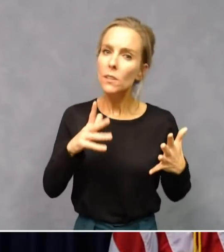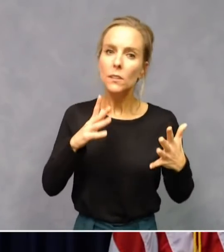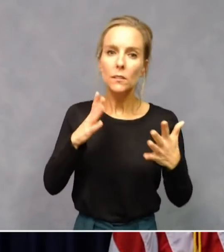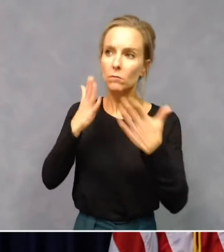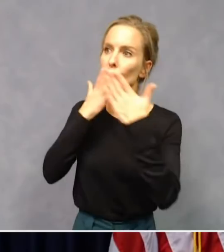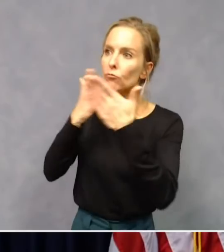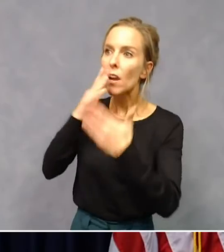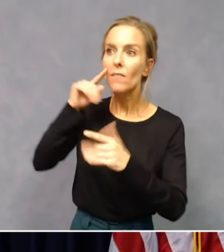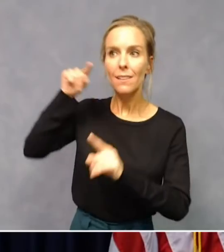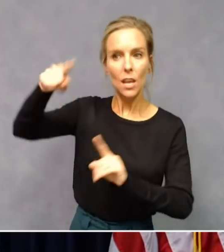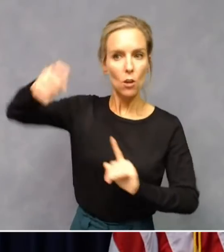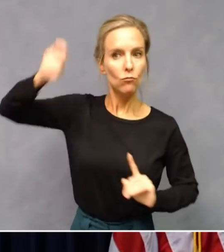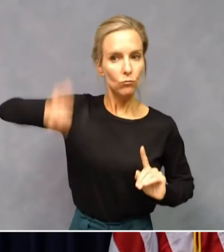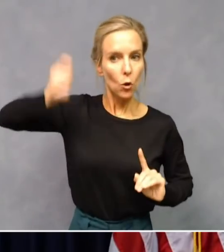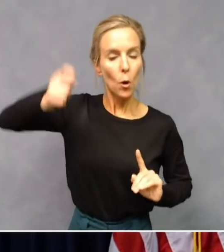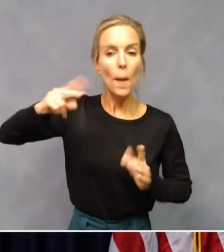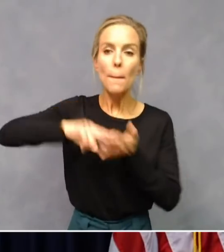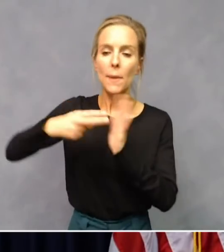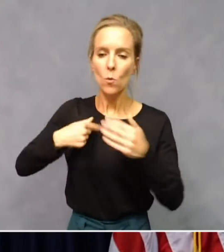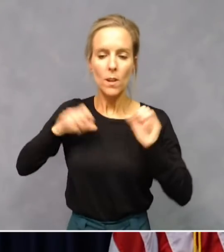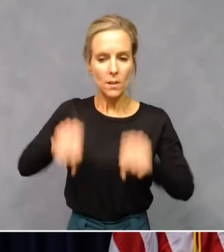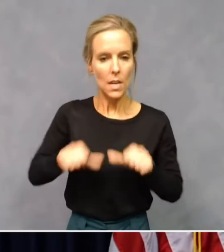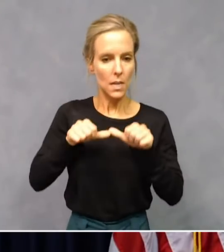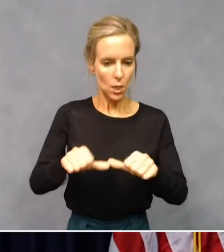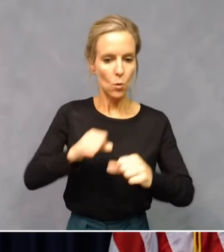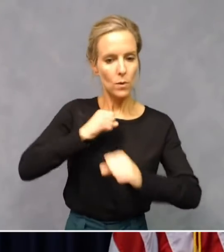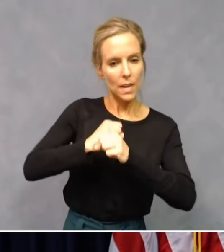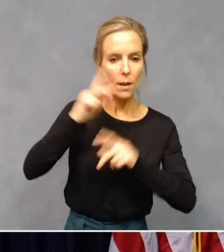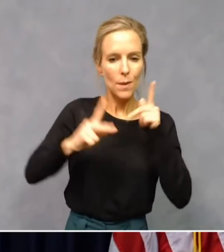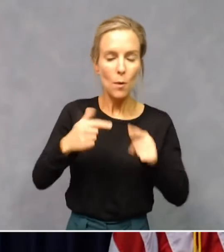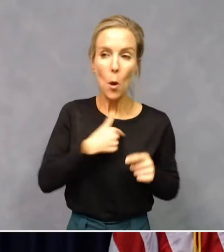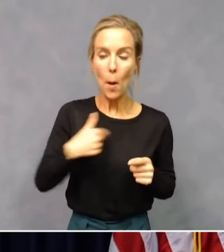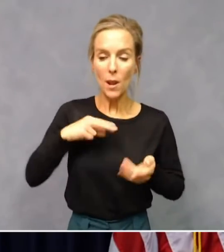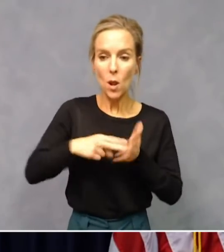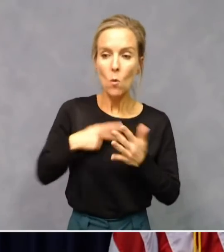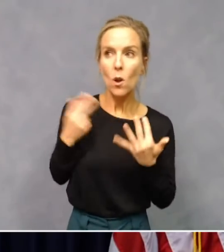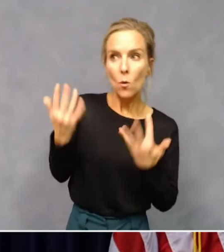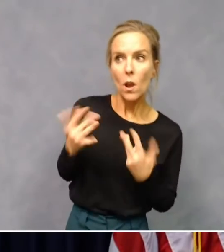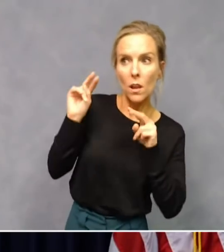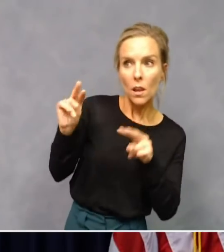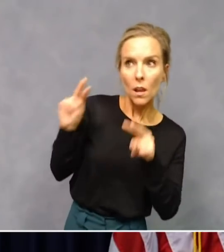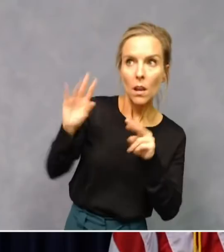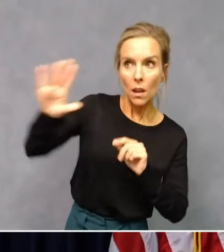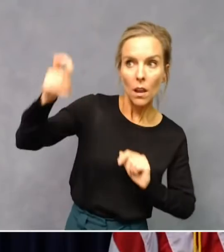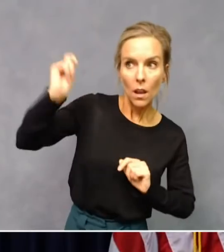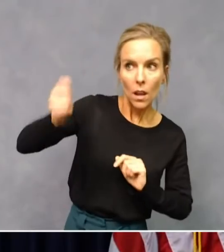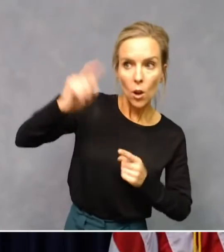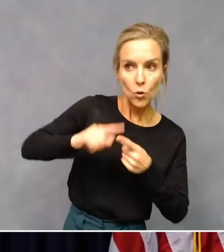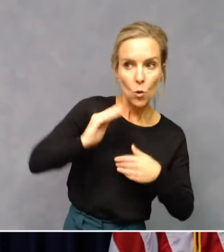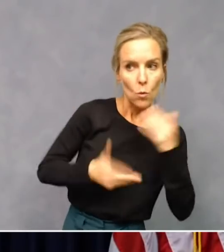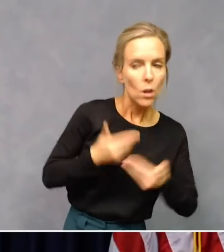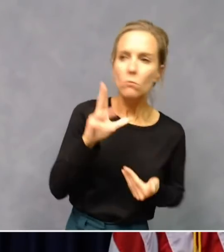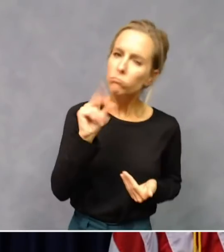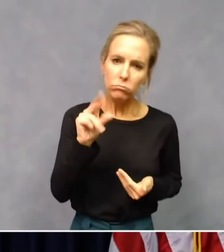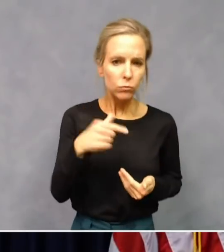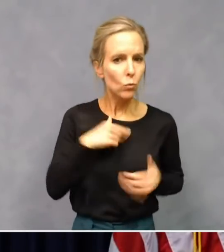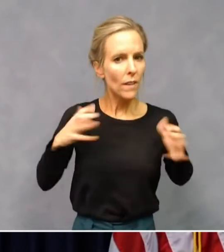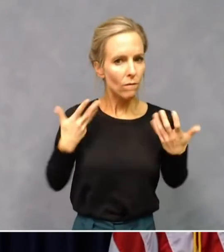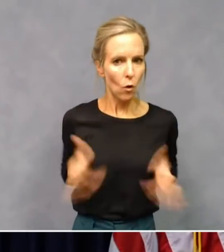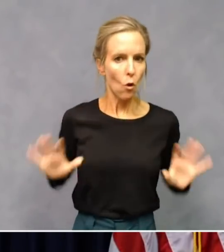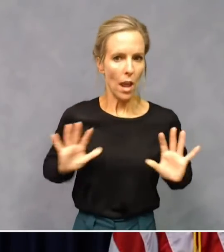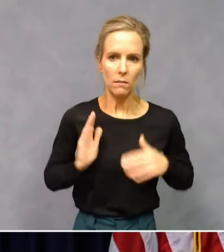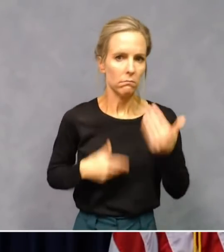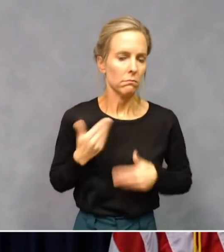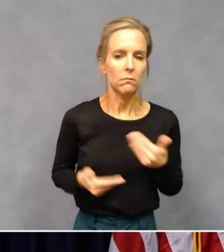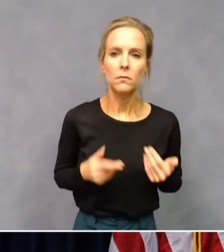can continue to protect people. But we weren't waiting on that ruling to act or not to act. where we truly are